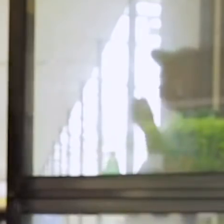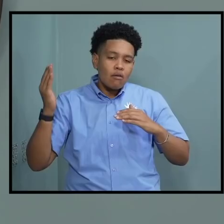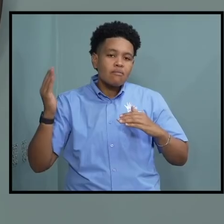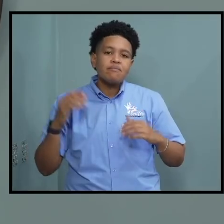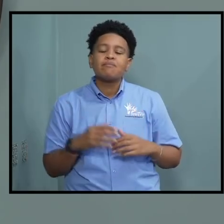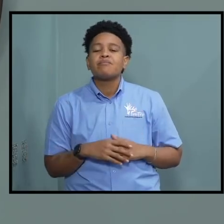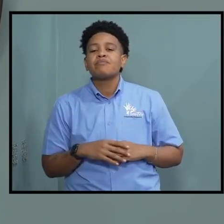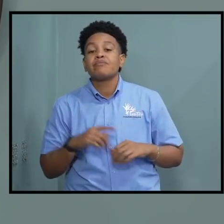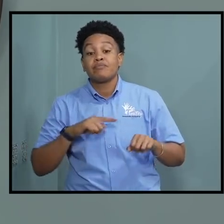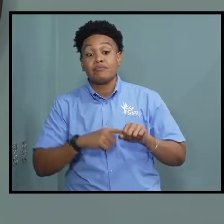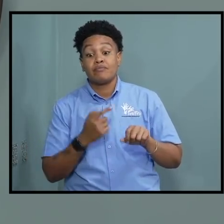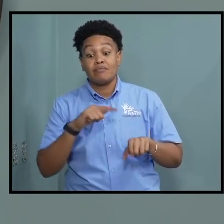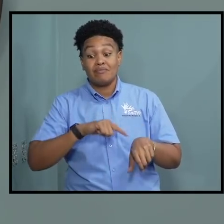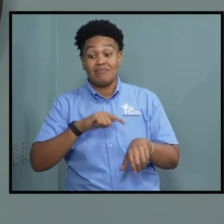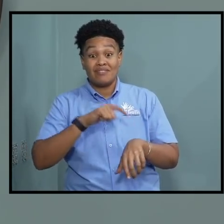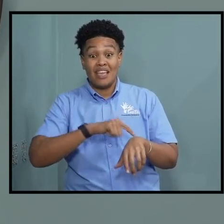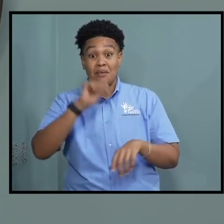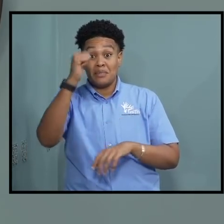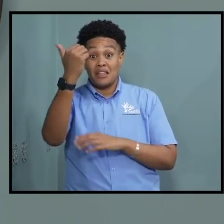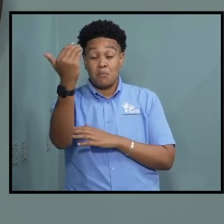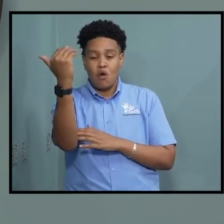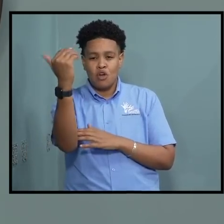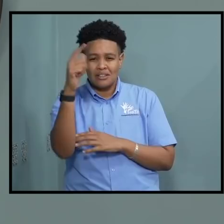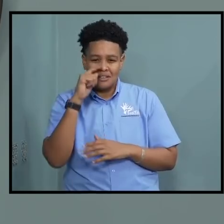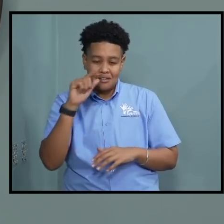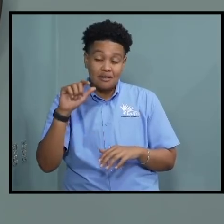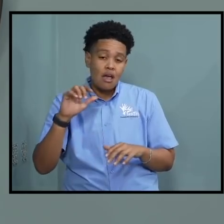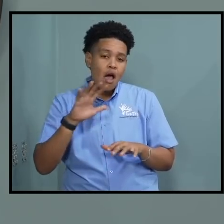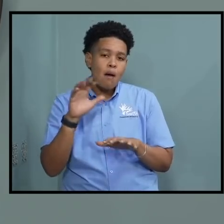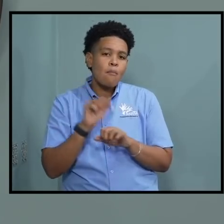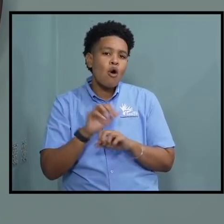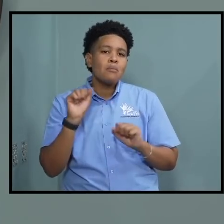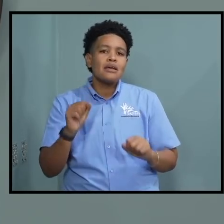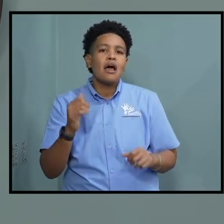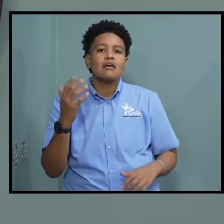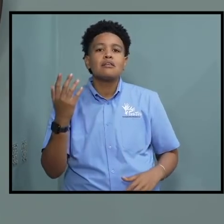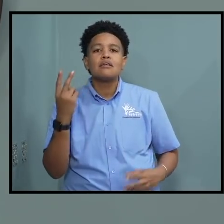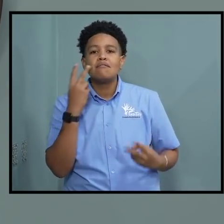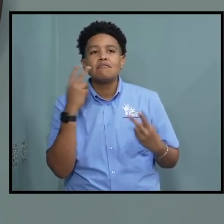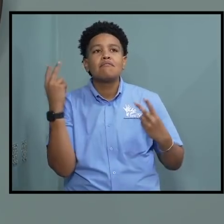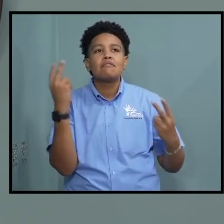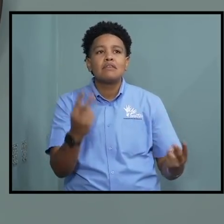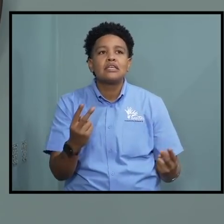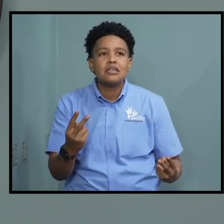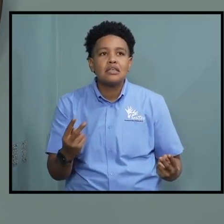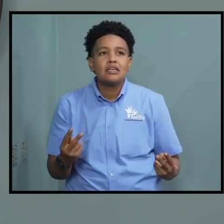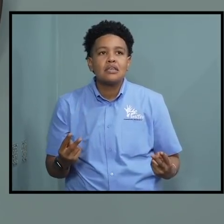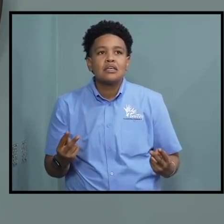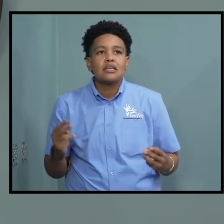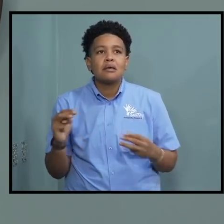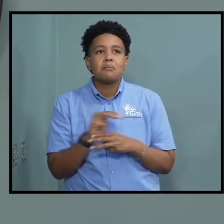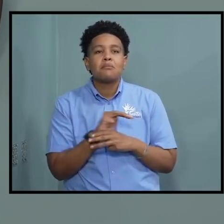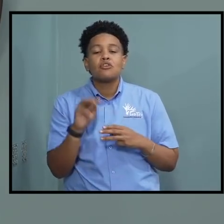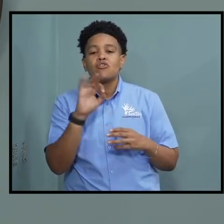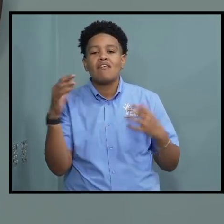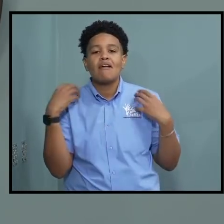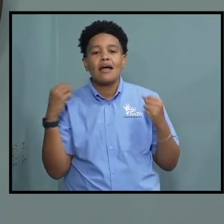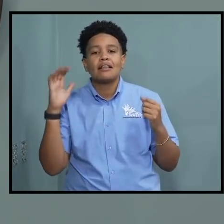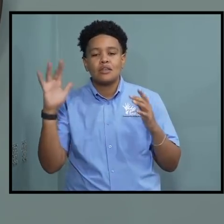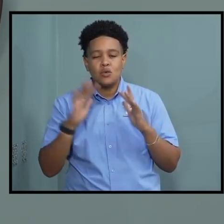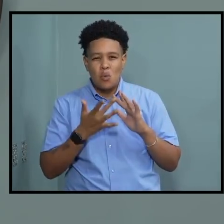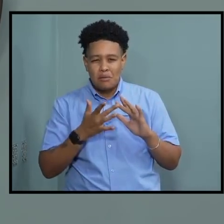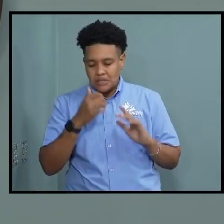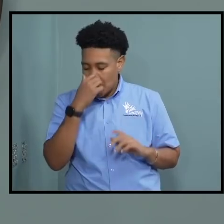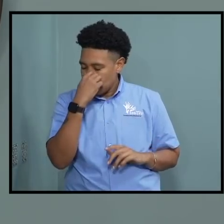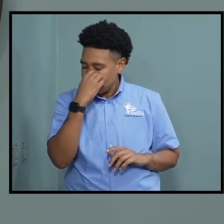Monday. Beginning at 10, appointments can be made by visiting the Ministry of Health's website